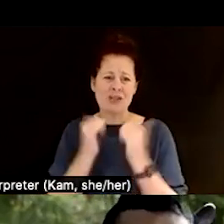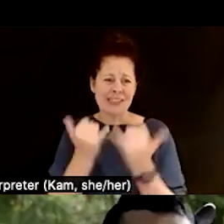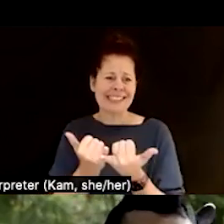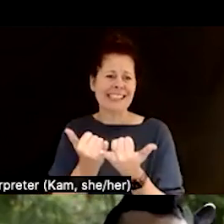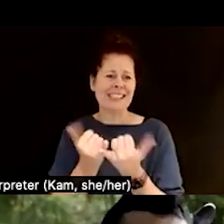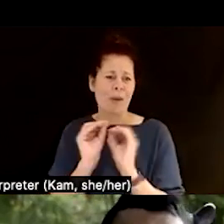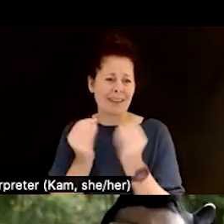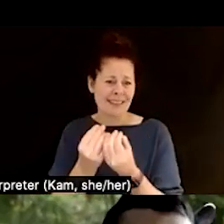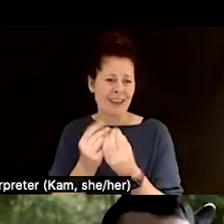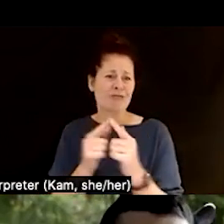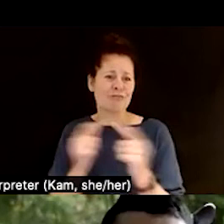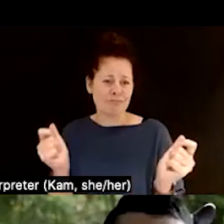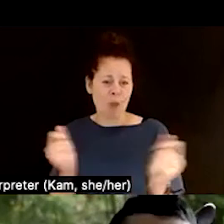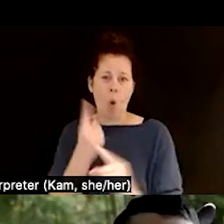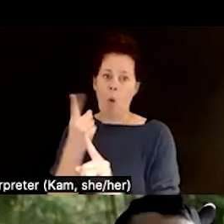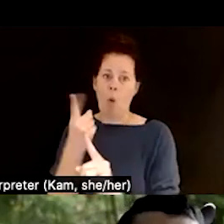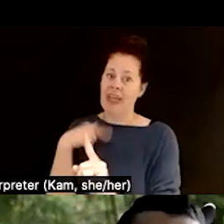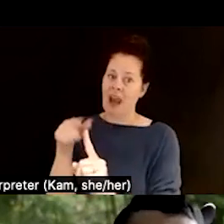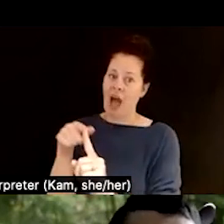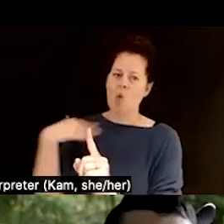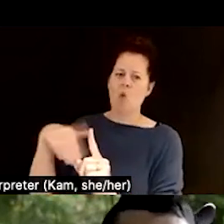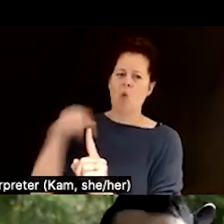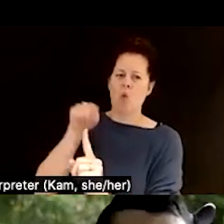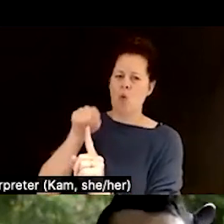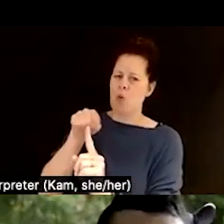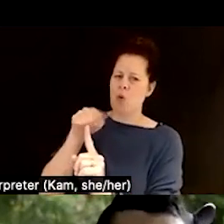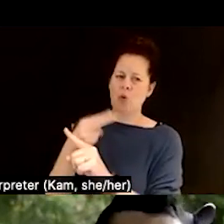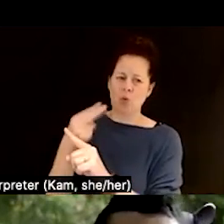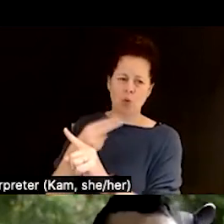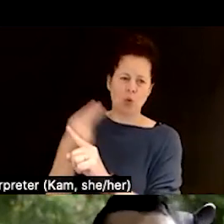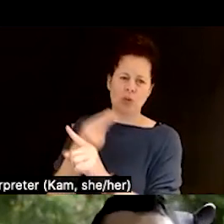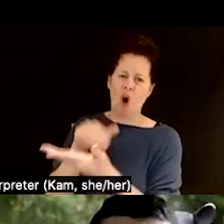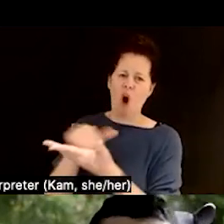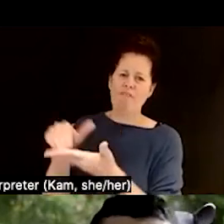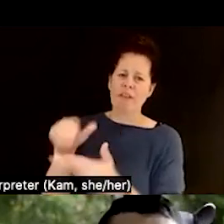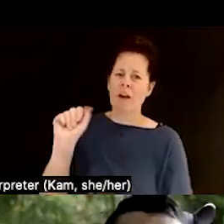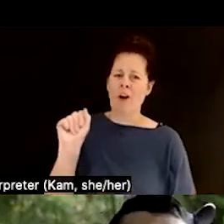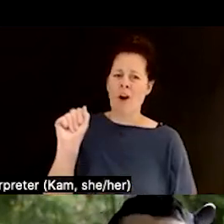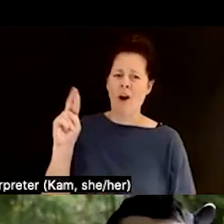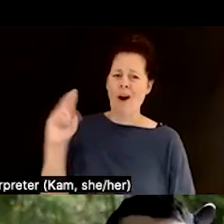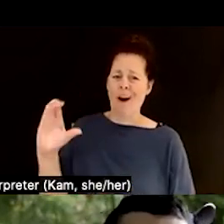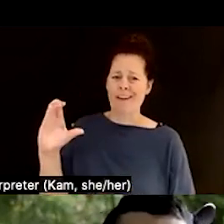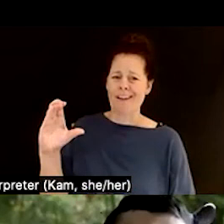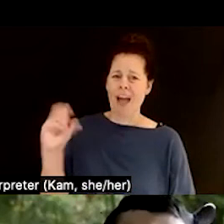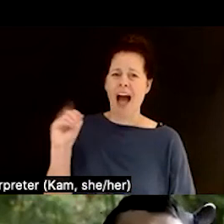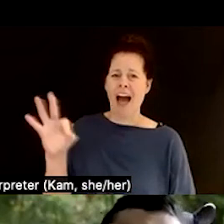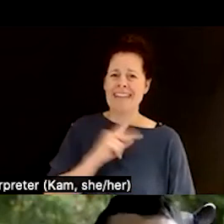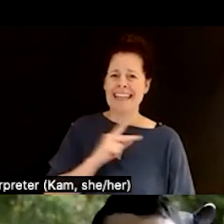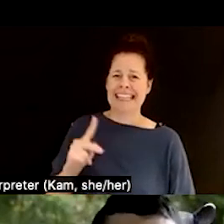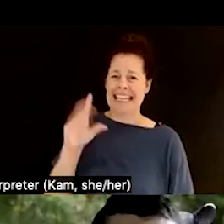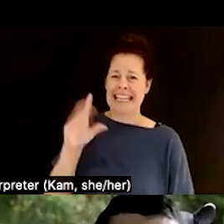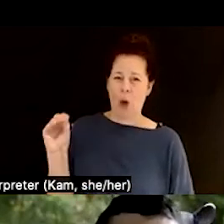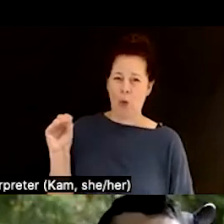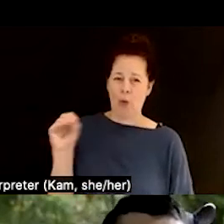one I'm going to continually tout is the ARC of King County. They're fantastic. They do work with